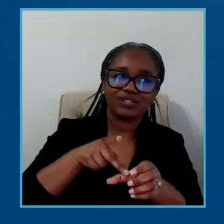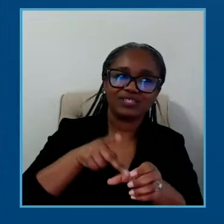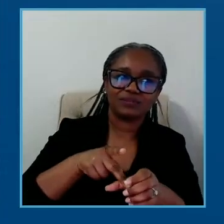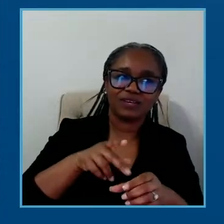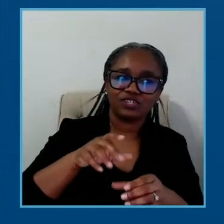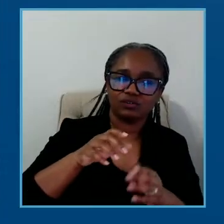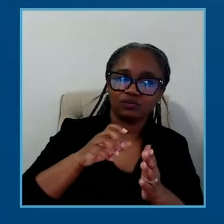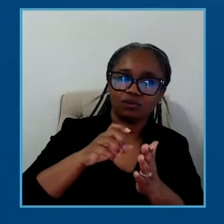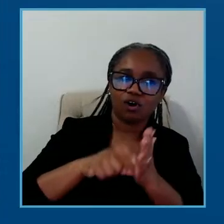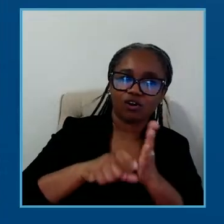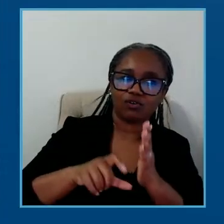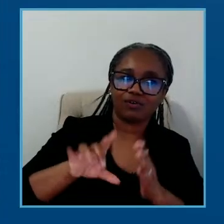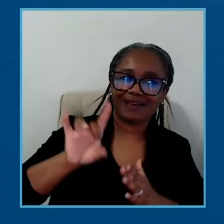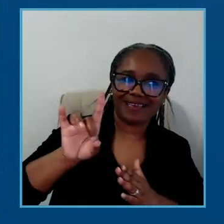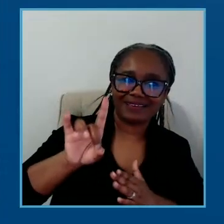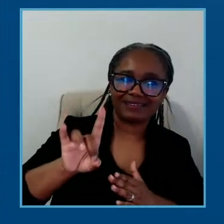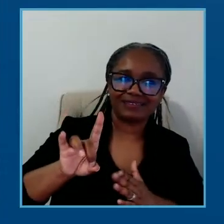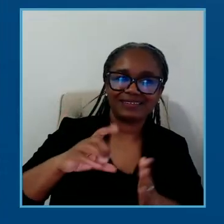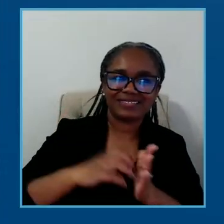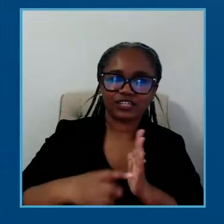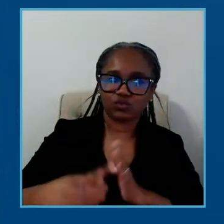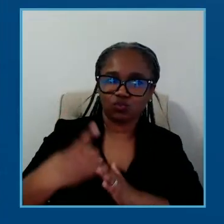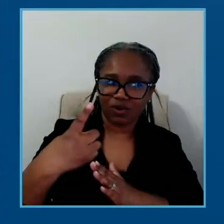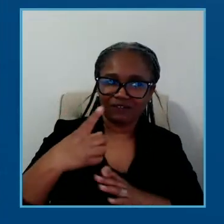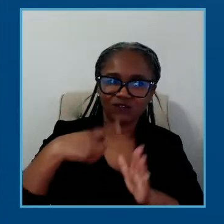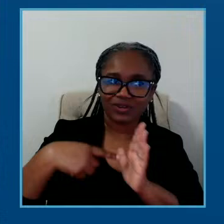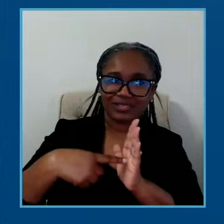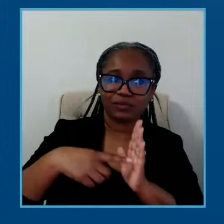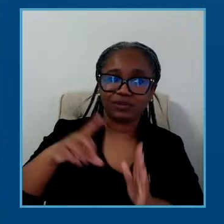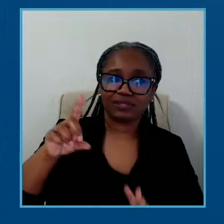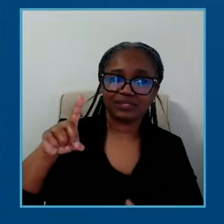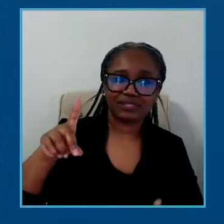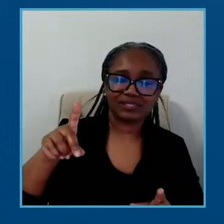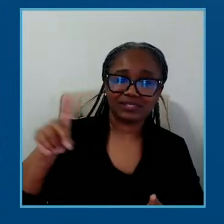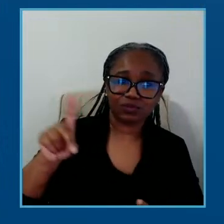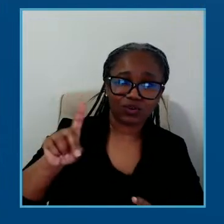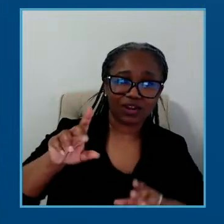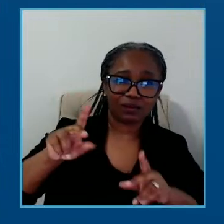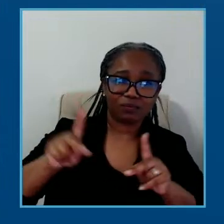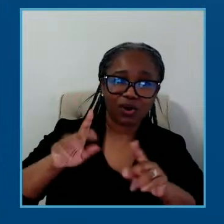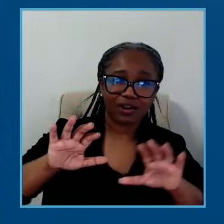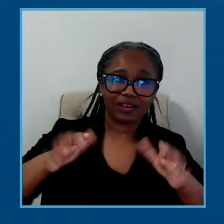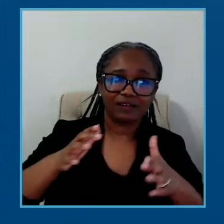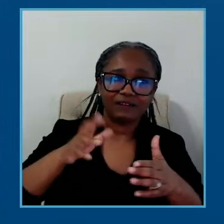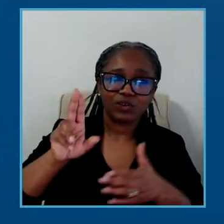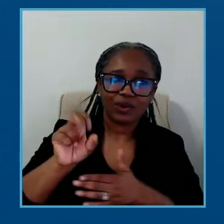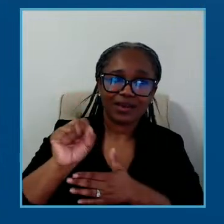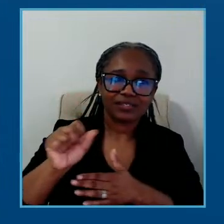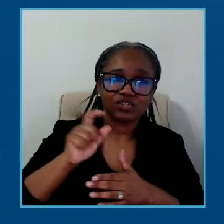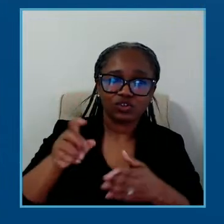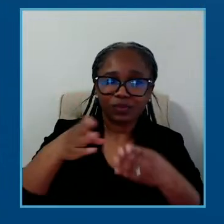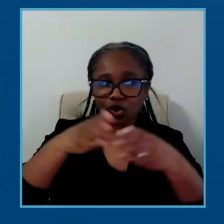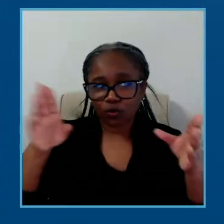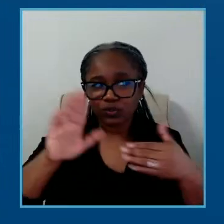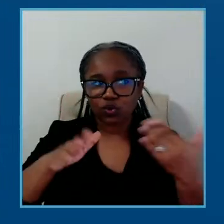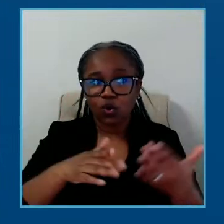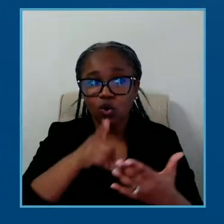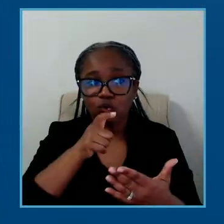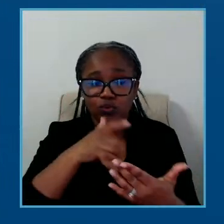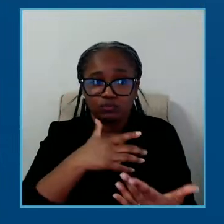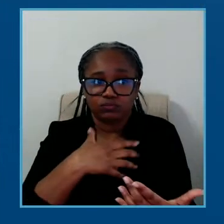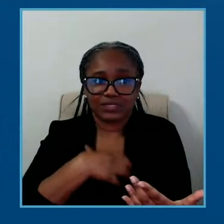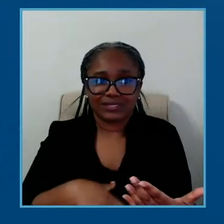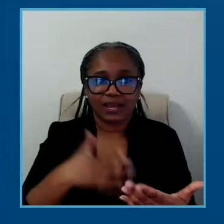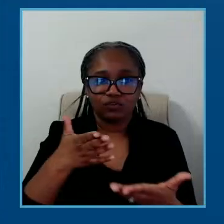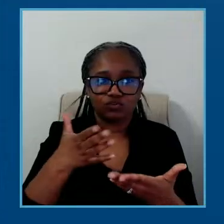on the basis of sex, race, age, if of voting age, color, creed, national origin, religion, economic status, sexual